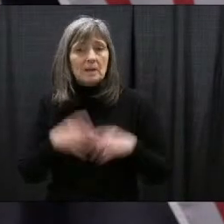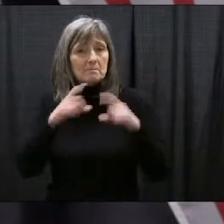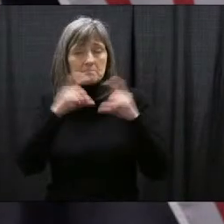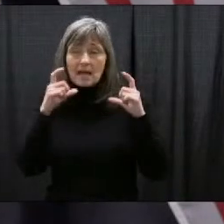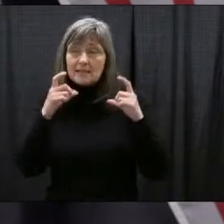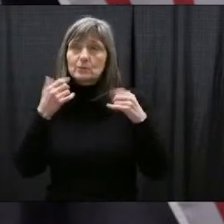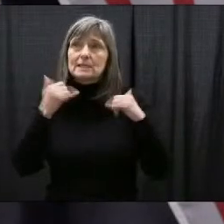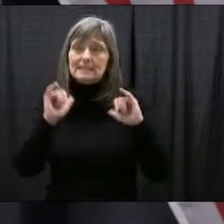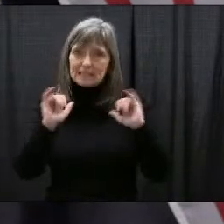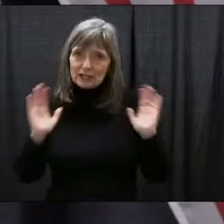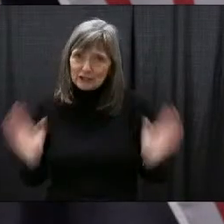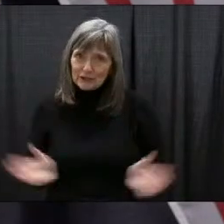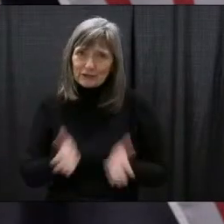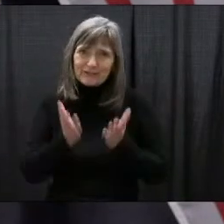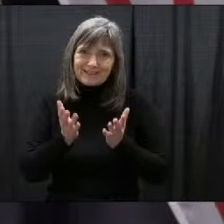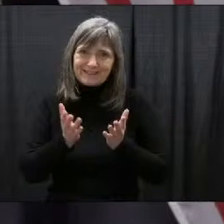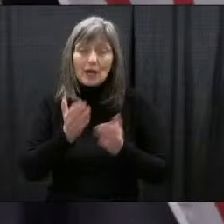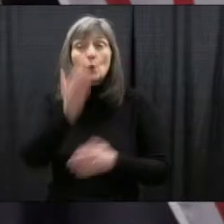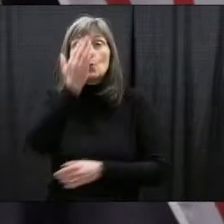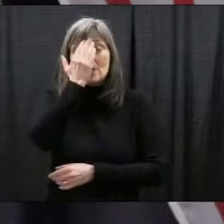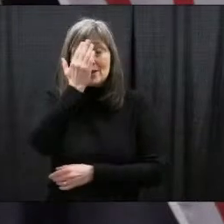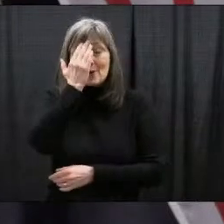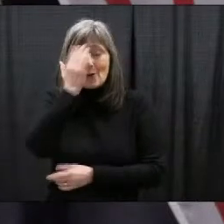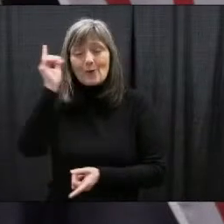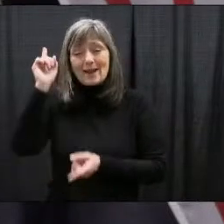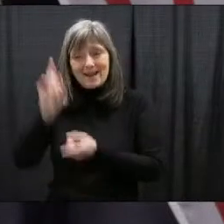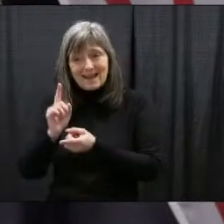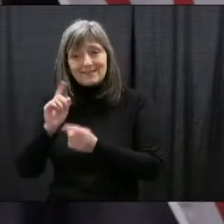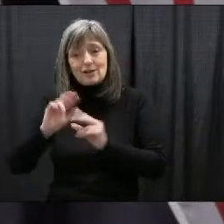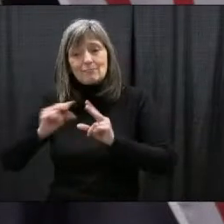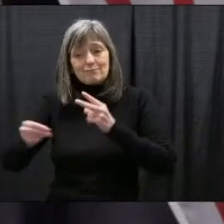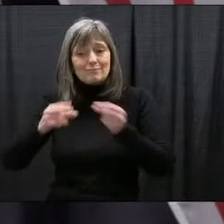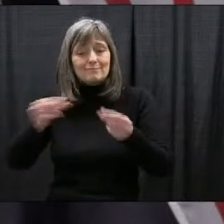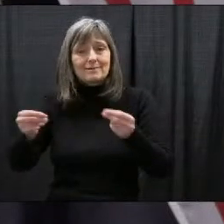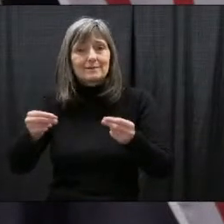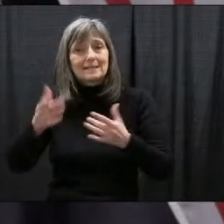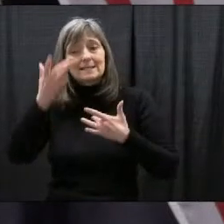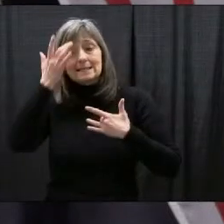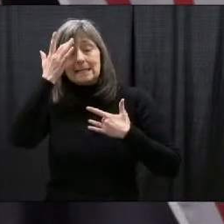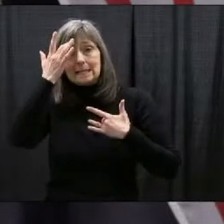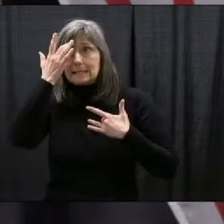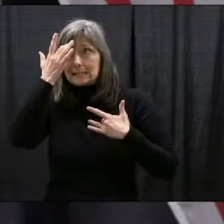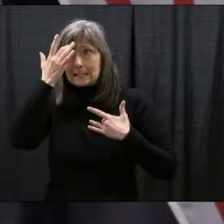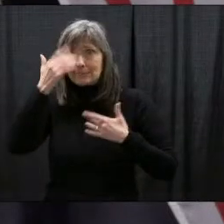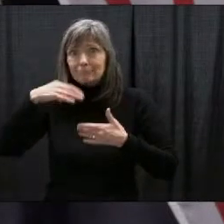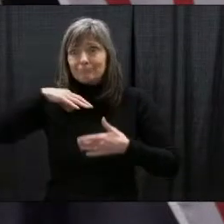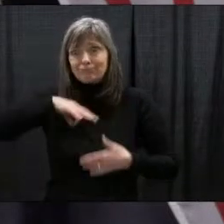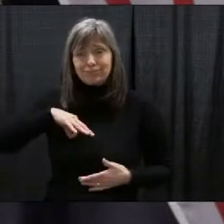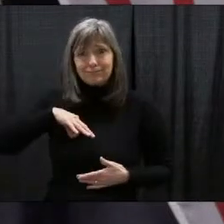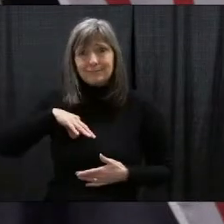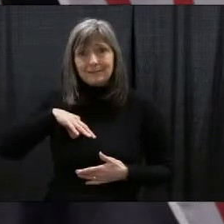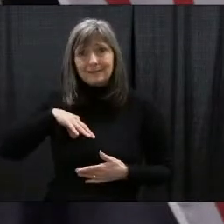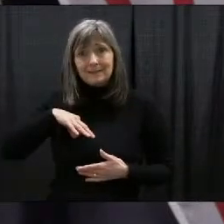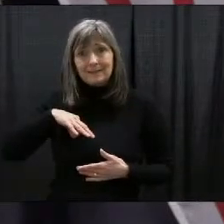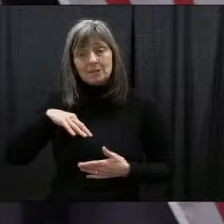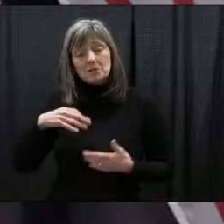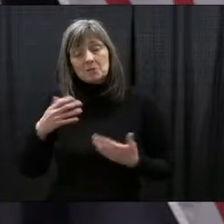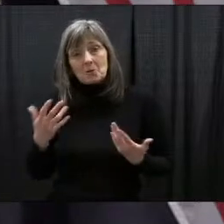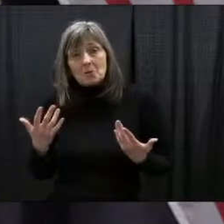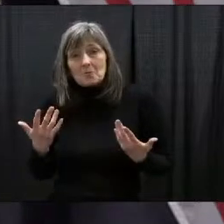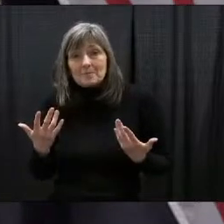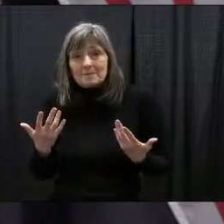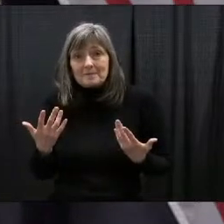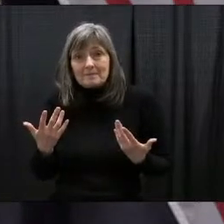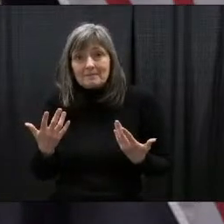be strongly encouraged. We know that it does reduce the risk to a fair degree reduce that risk of transmission.